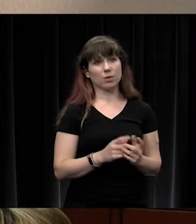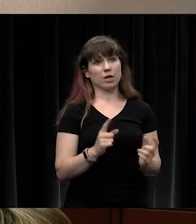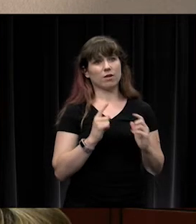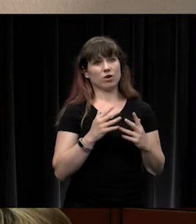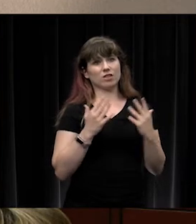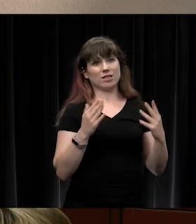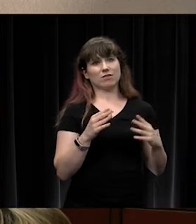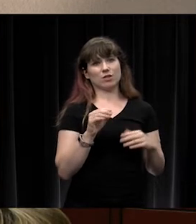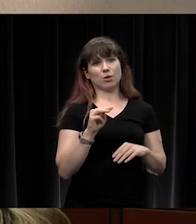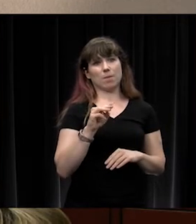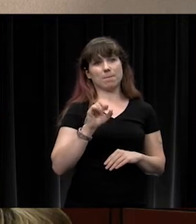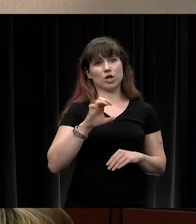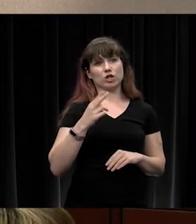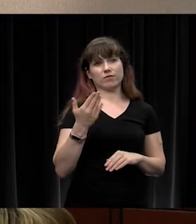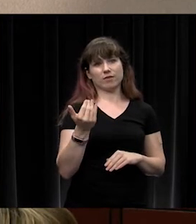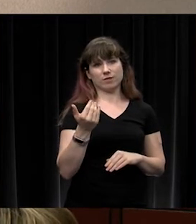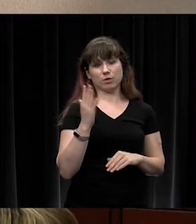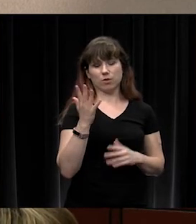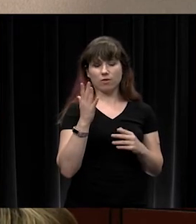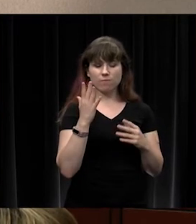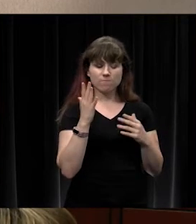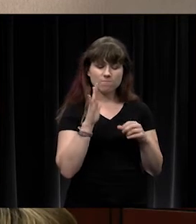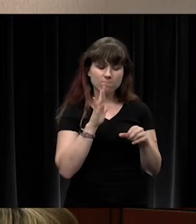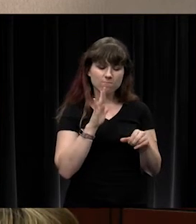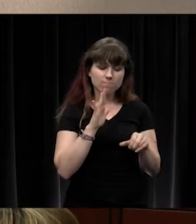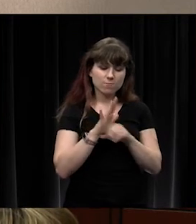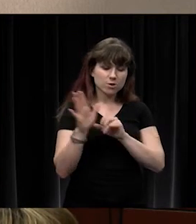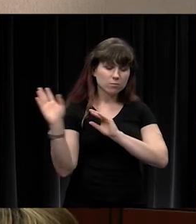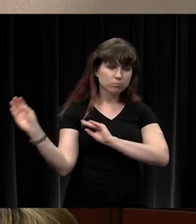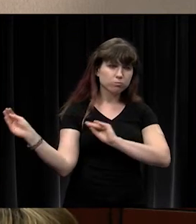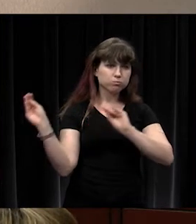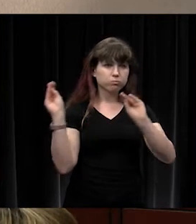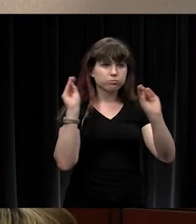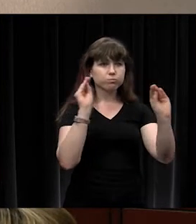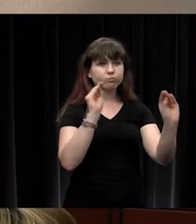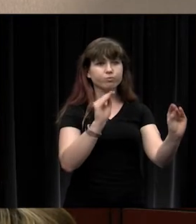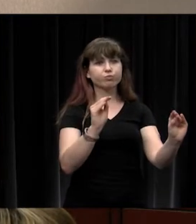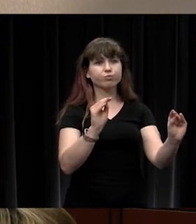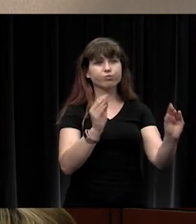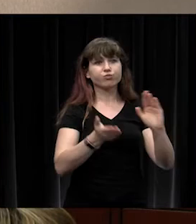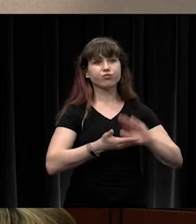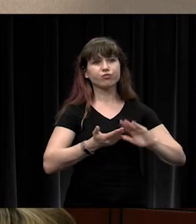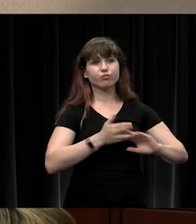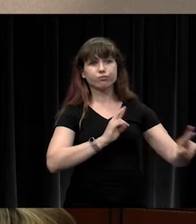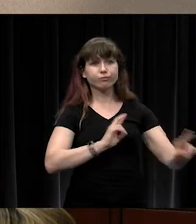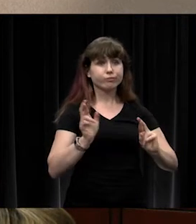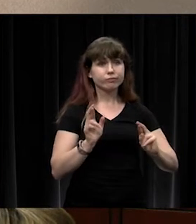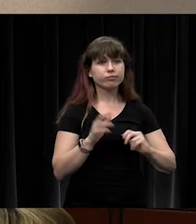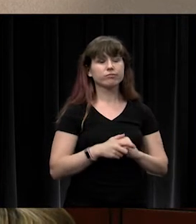the 15th of March to get it all installed and functioning. Very good. We had allowed